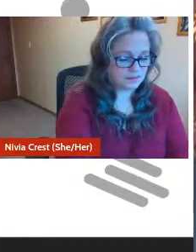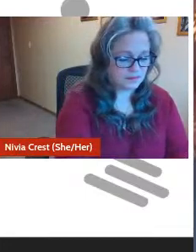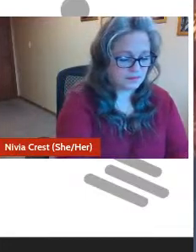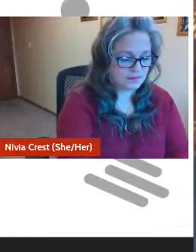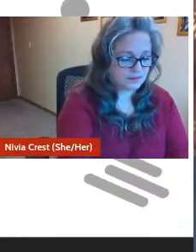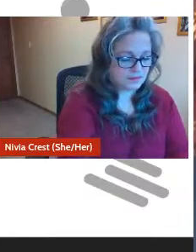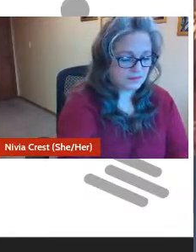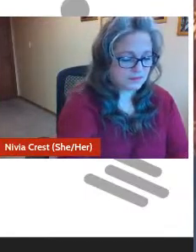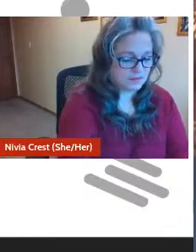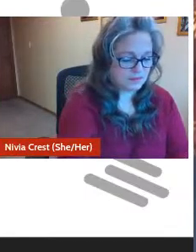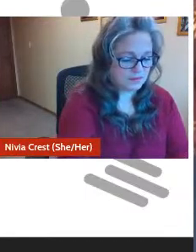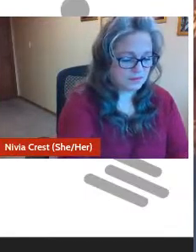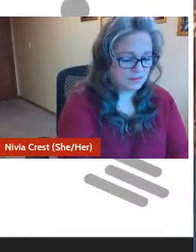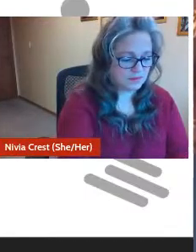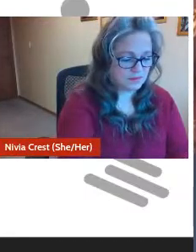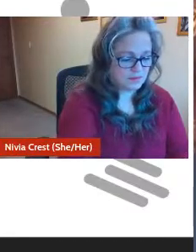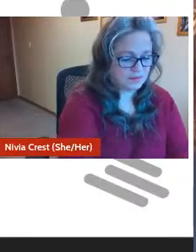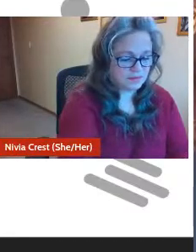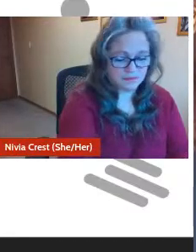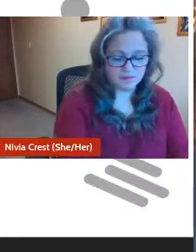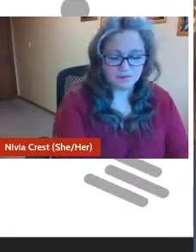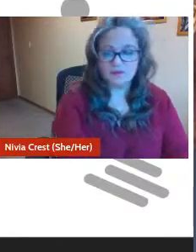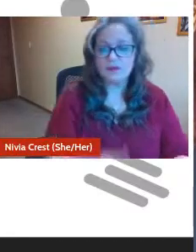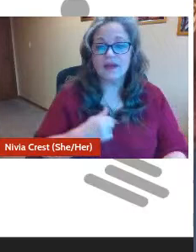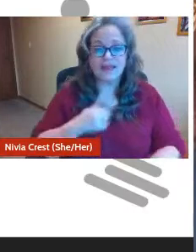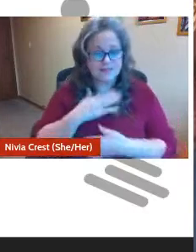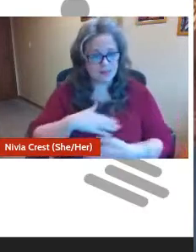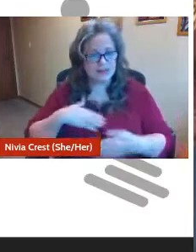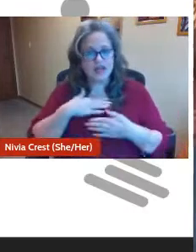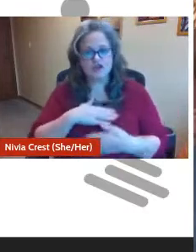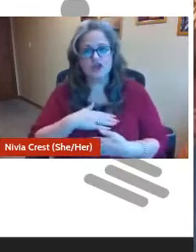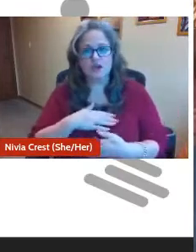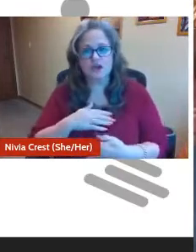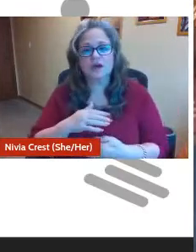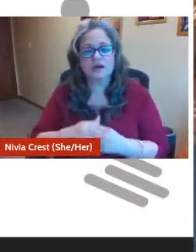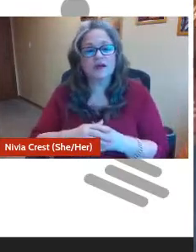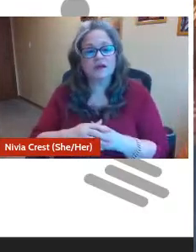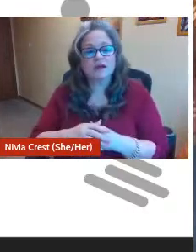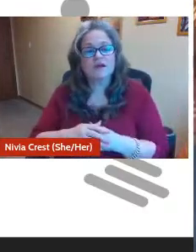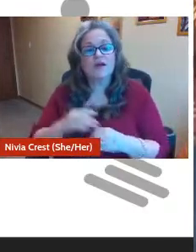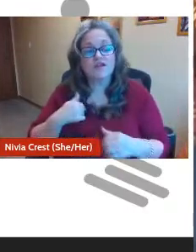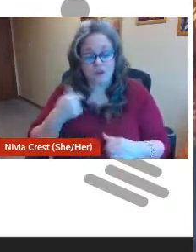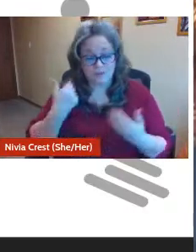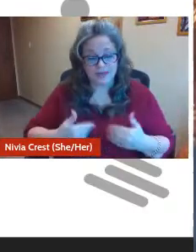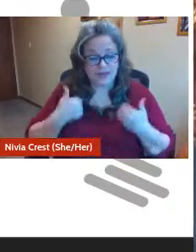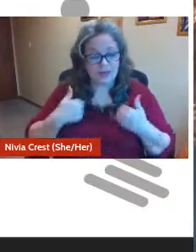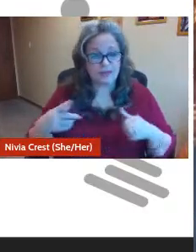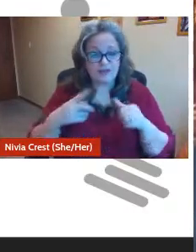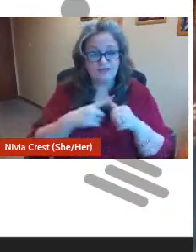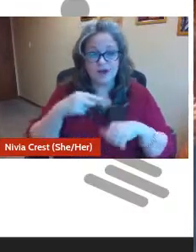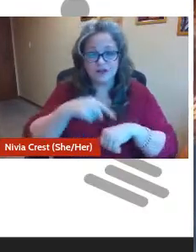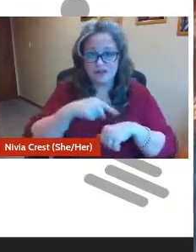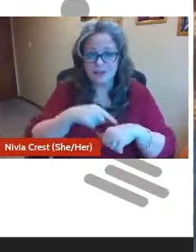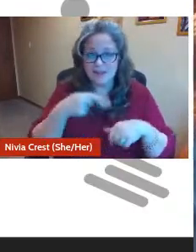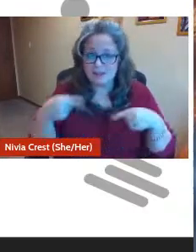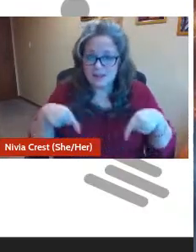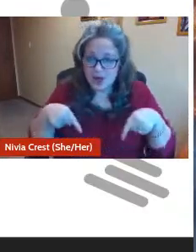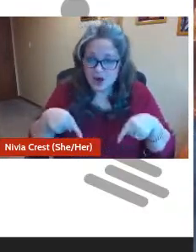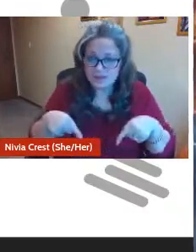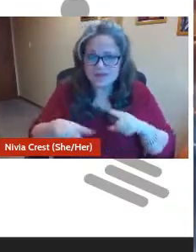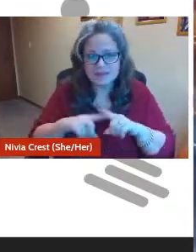pleasure to be asked to do the showcase. This is my first time So it might be a little nerves there, but other than